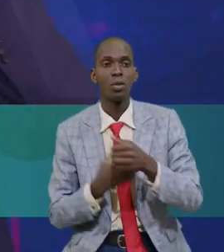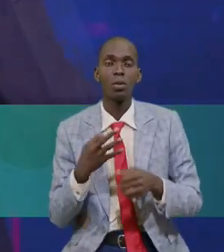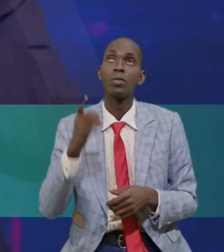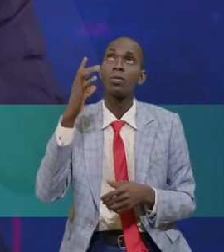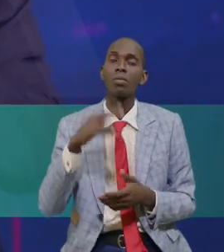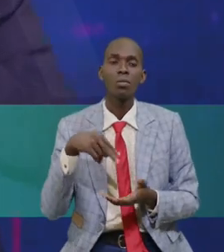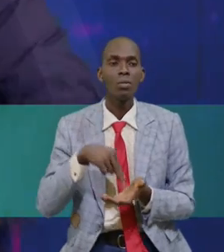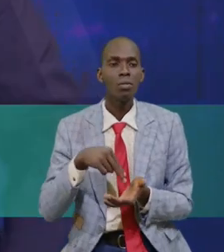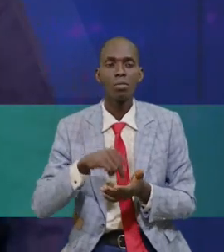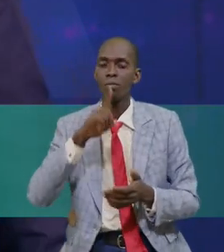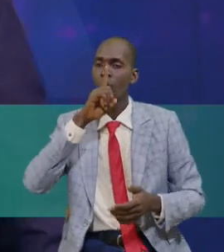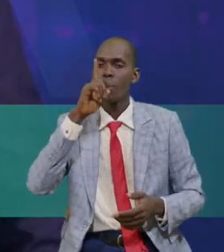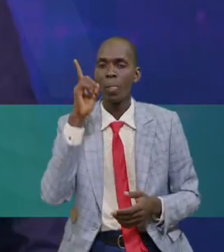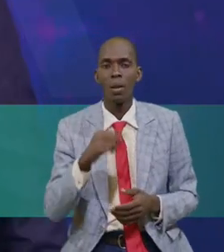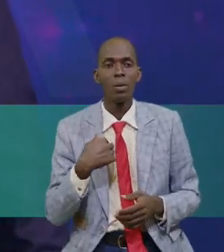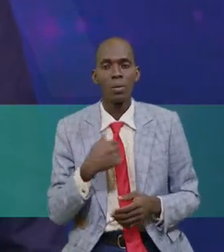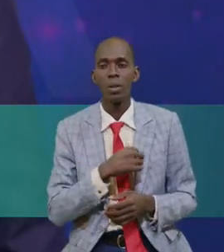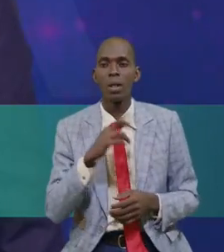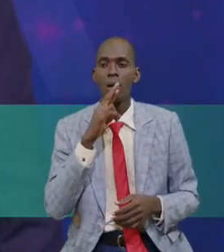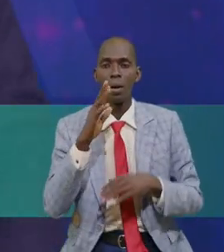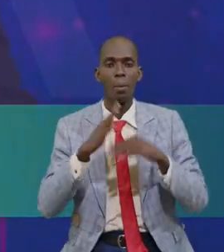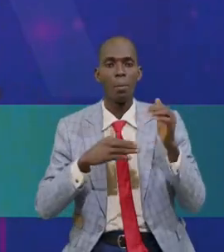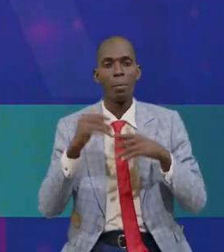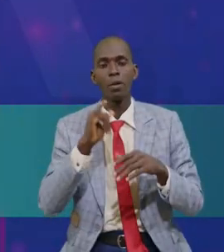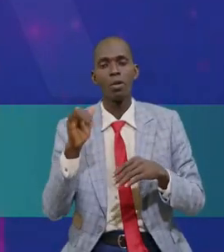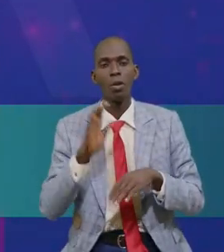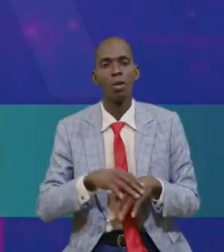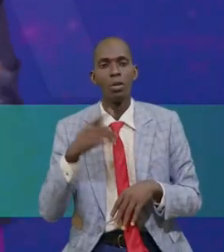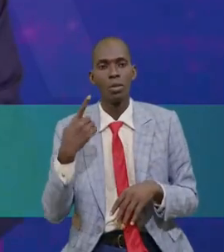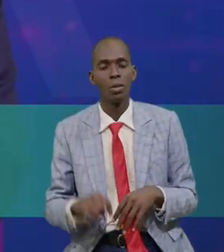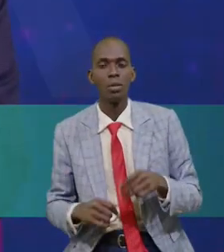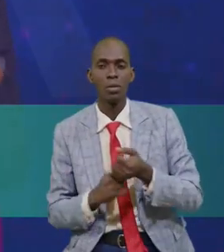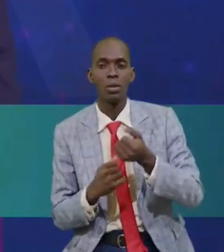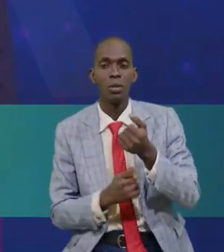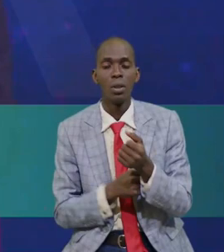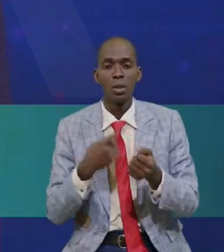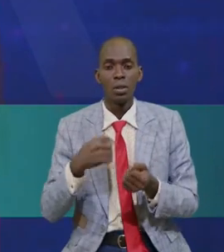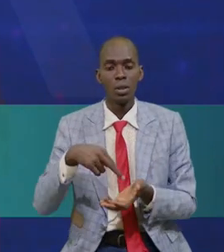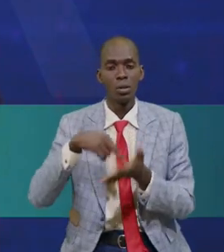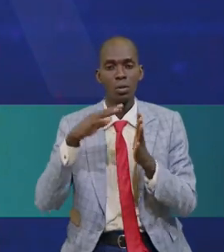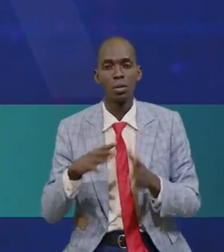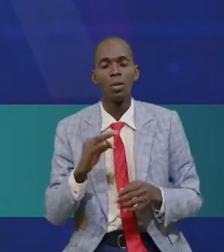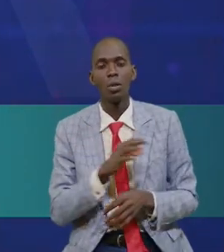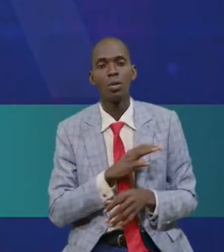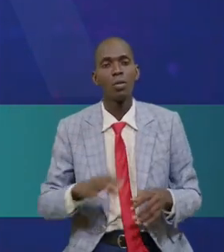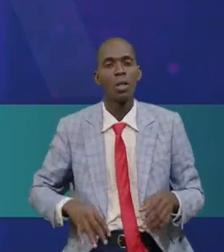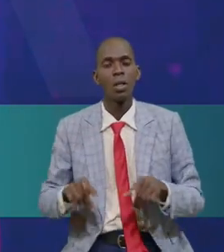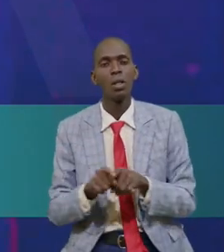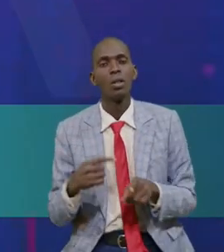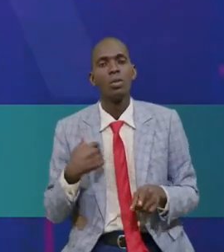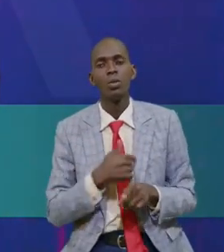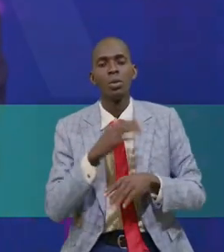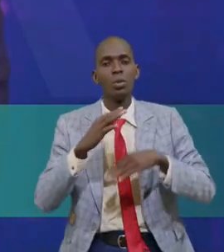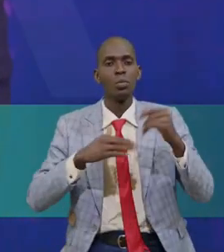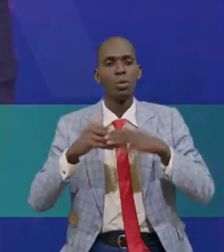on the foundation. The ambassadors of Christ are to build on the foundation. And it says, the